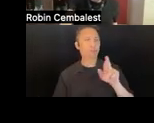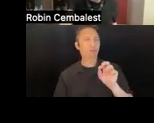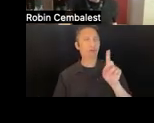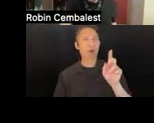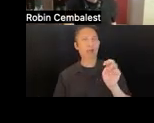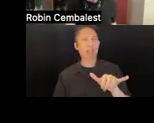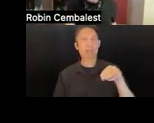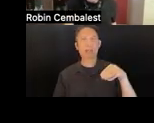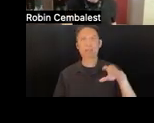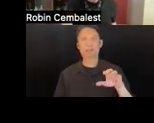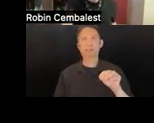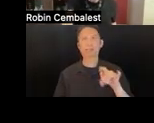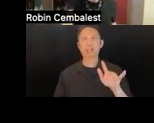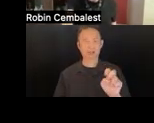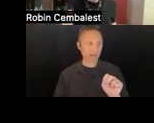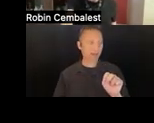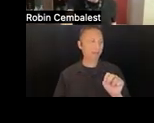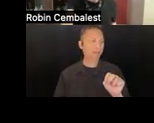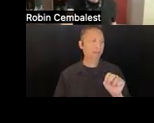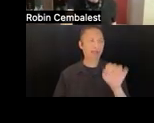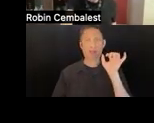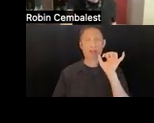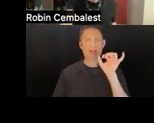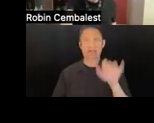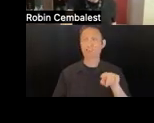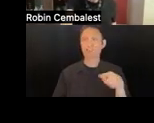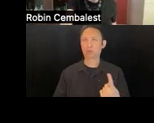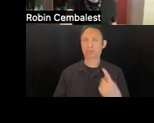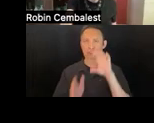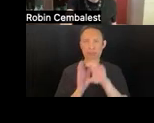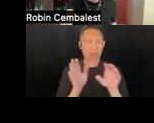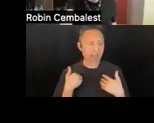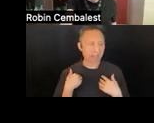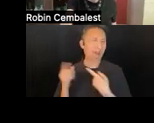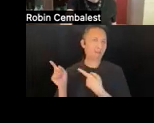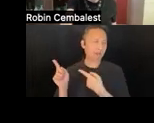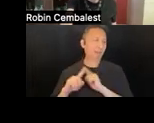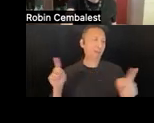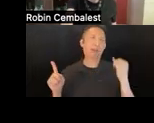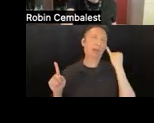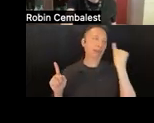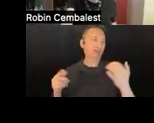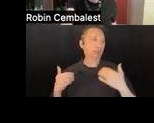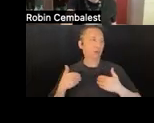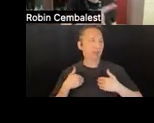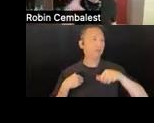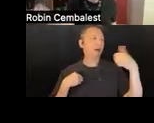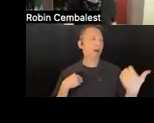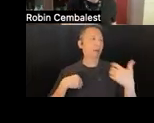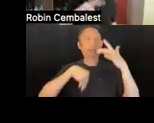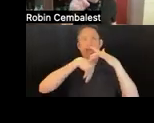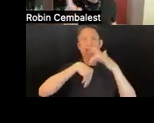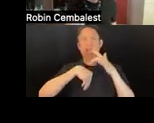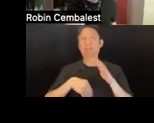Now, for whatever reason, that's the only tag I have here. But so just imagine that there were tags on top of all the people. And as